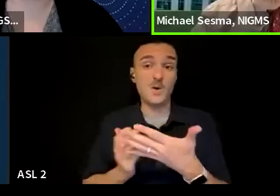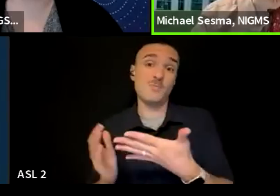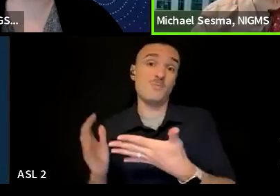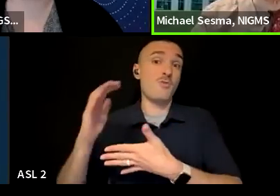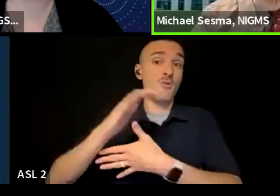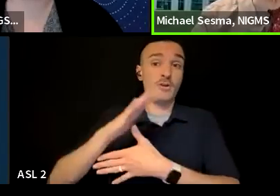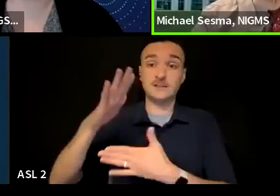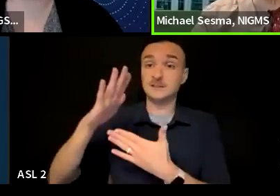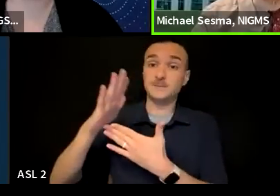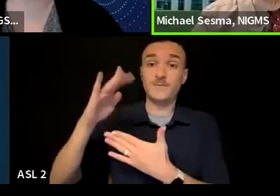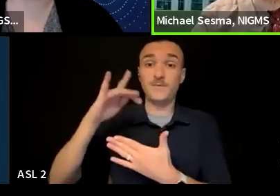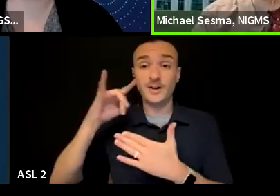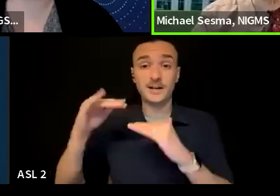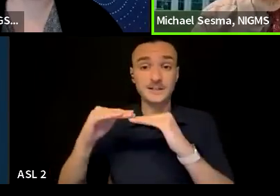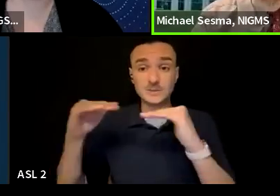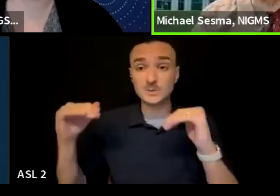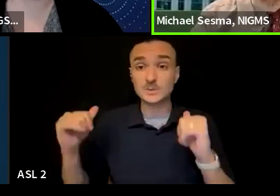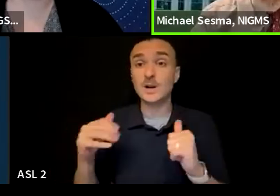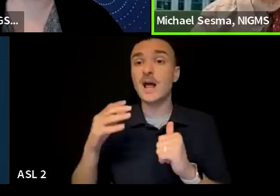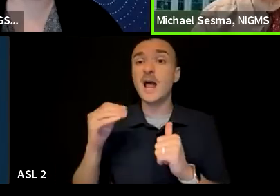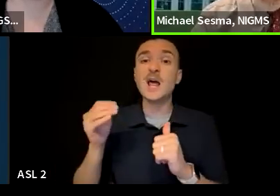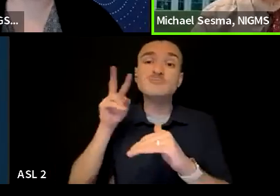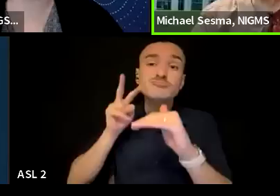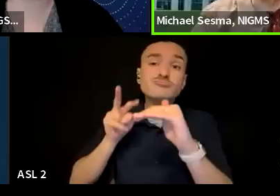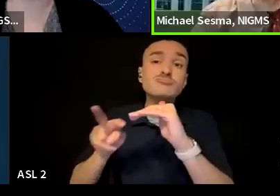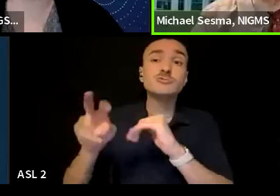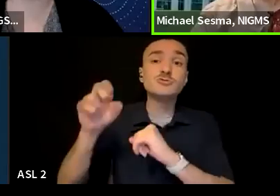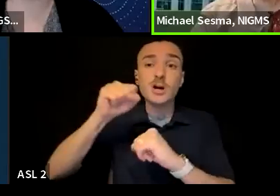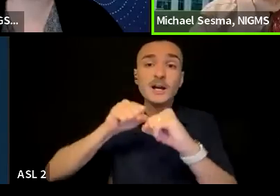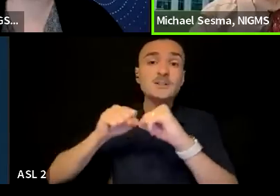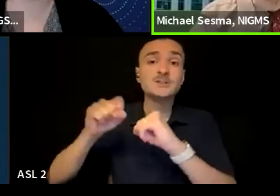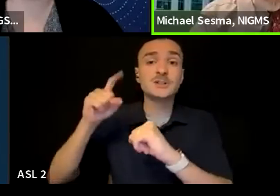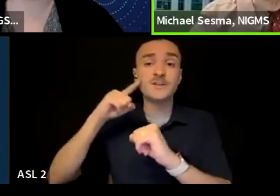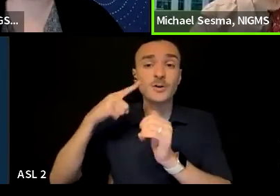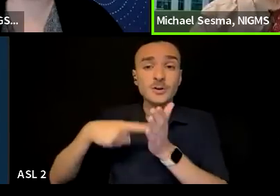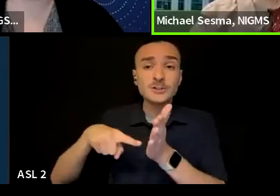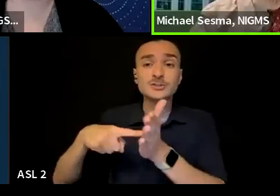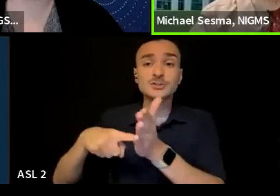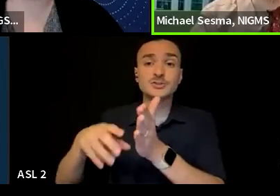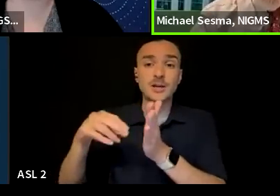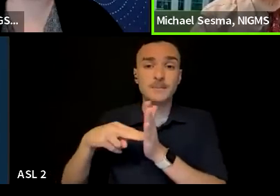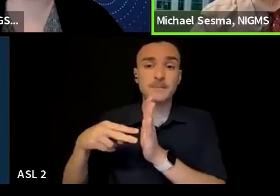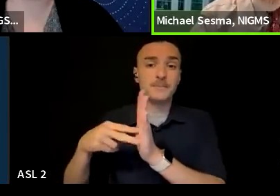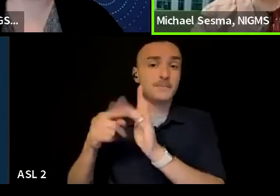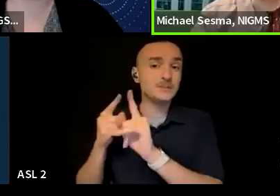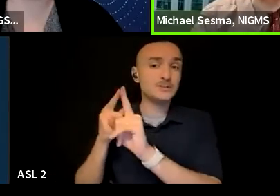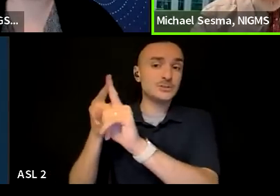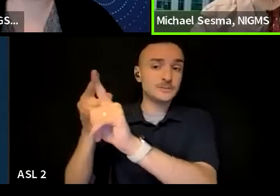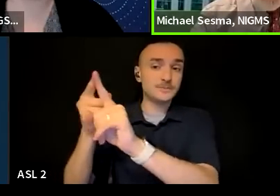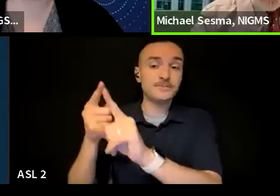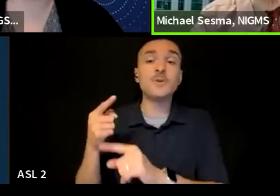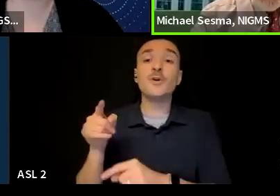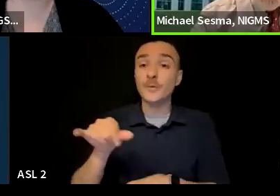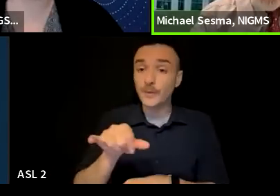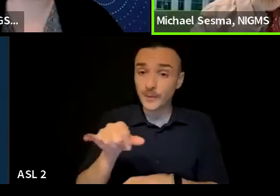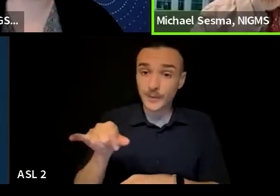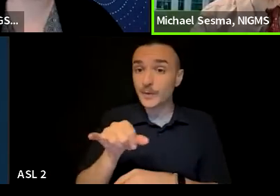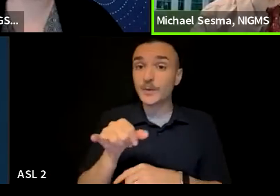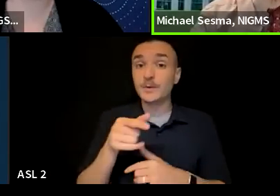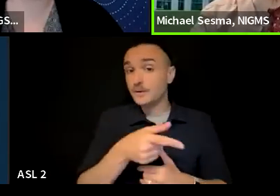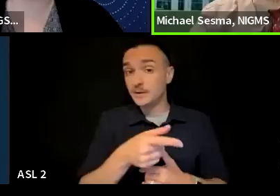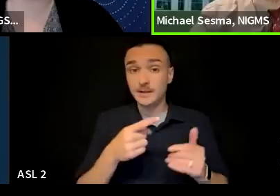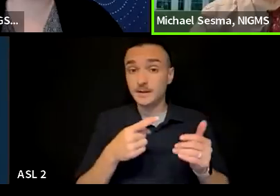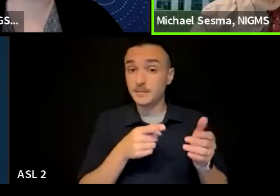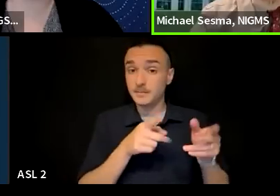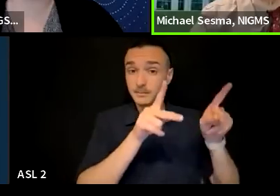our strategy going forward in terms of research, our research mission. We look at the stage of the investigator. I already